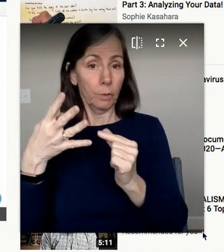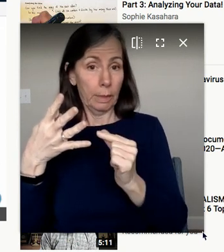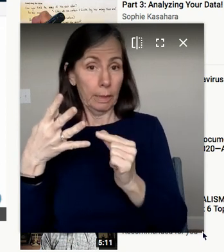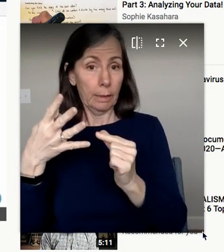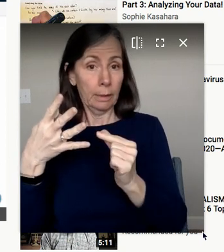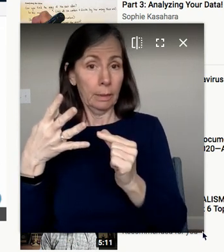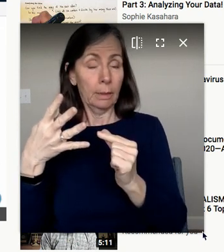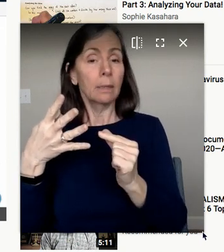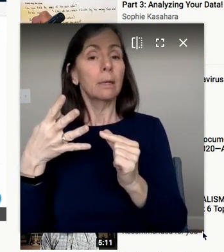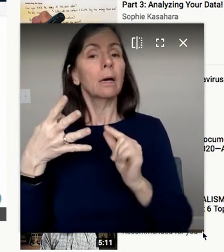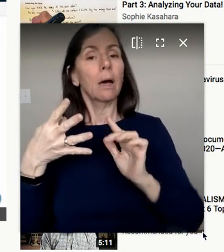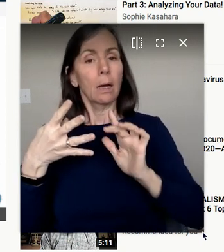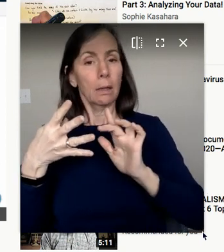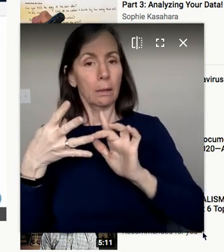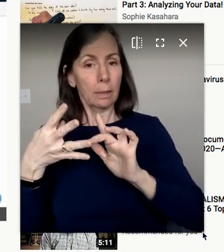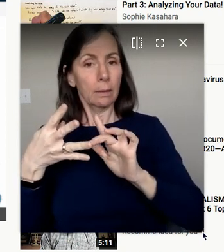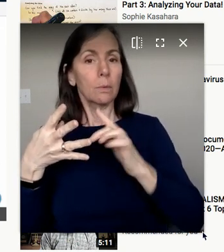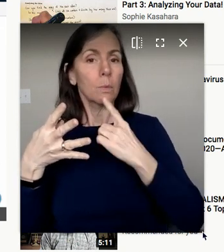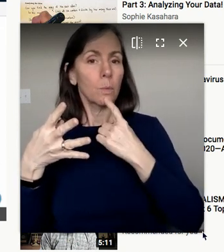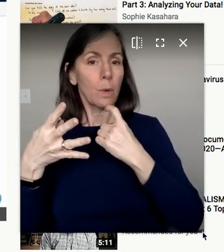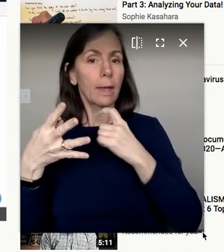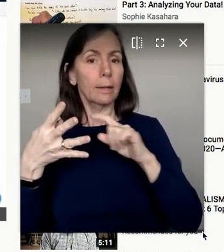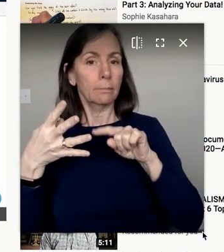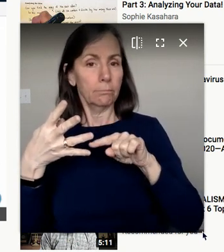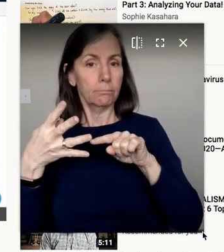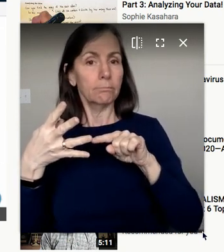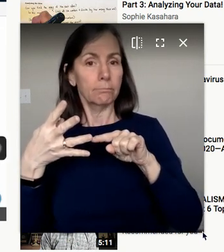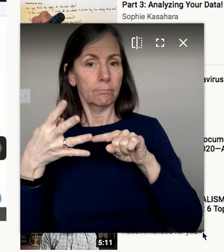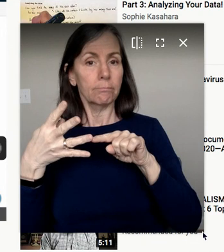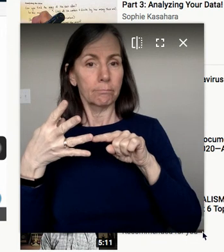click red.